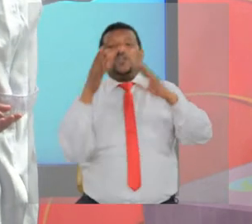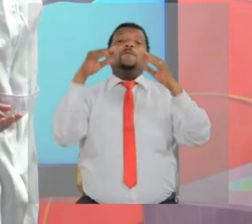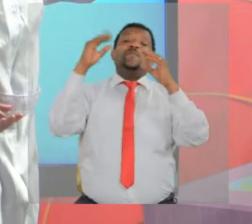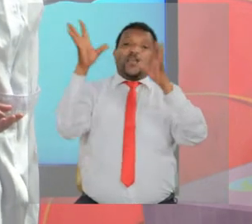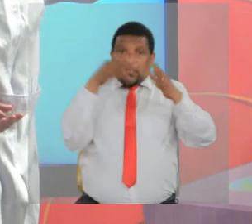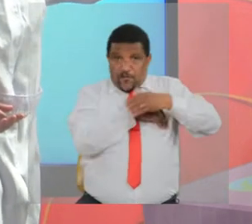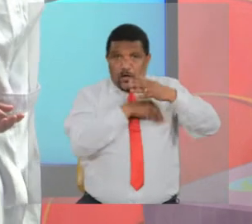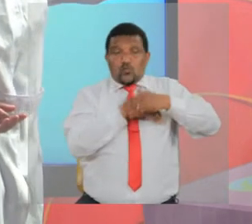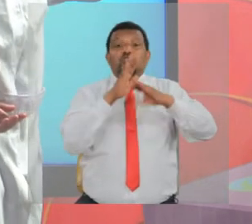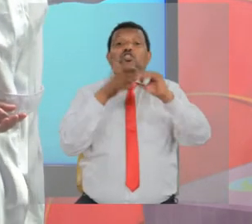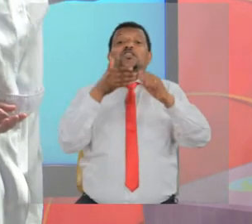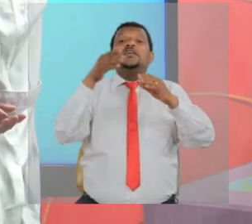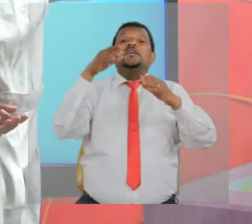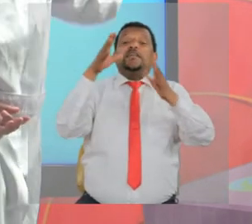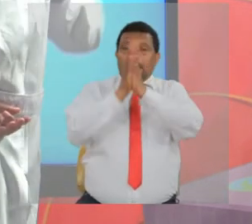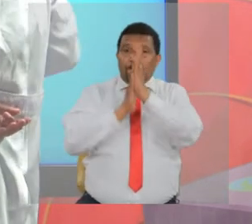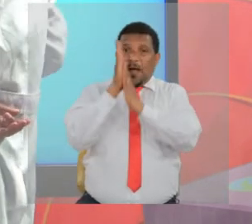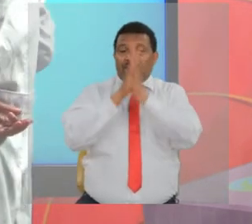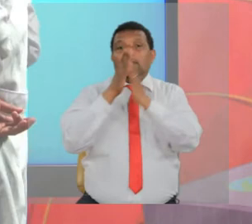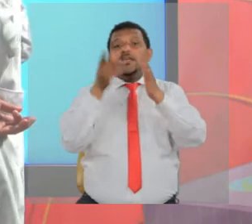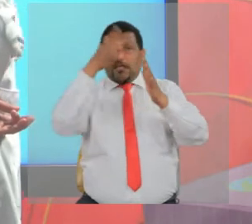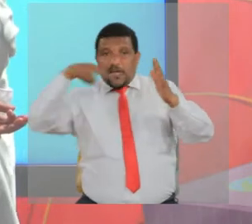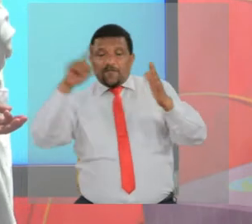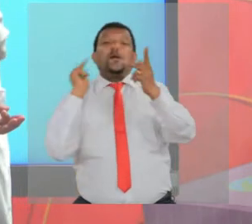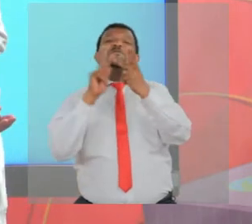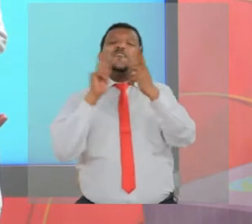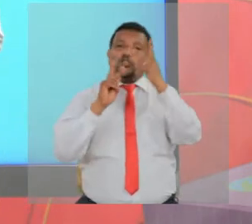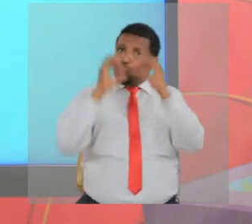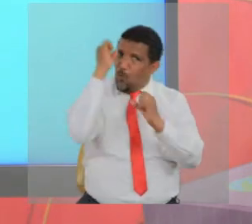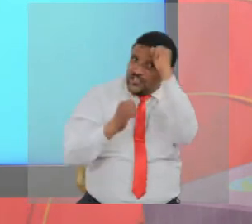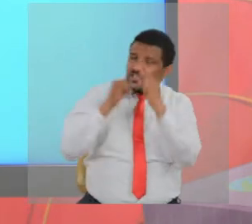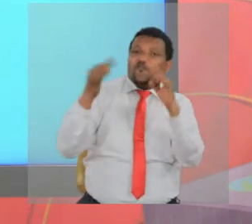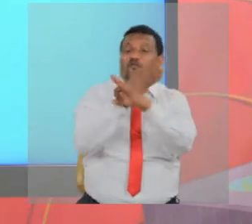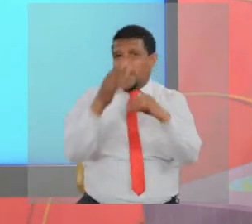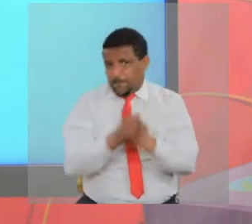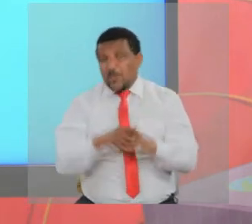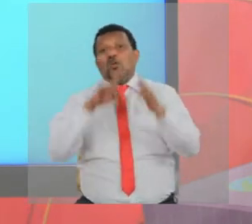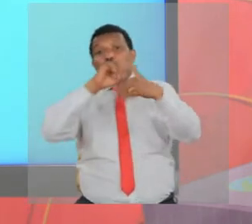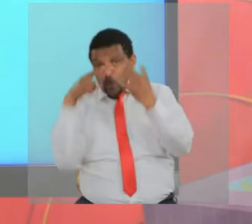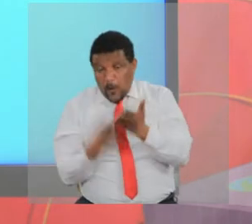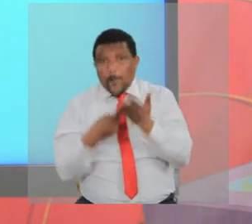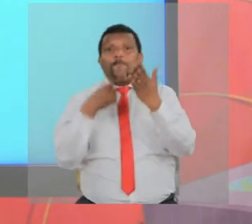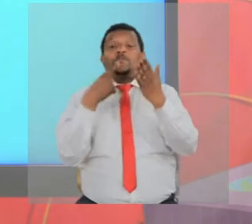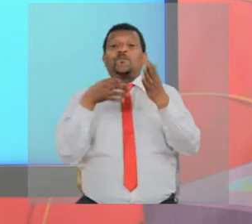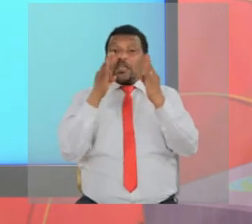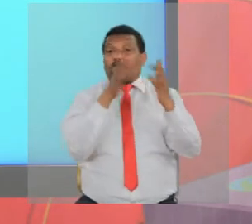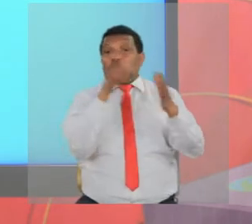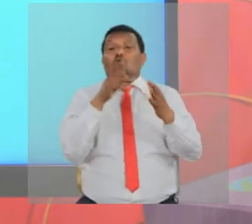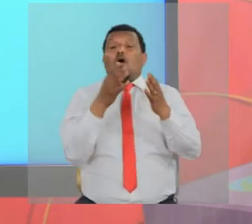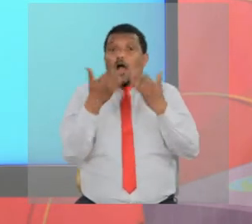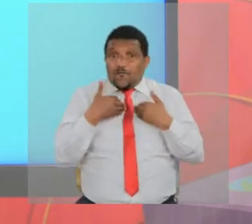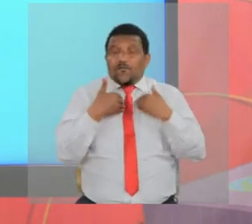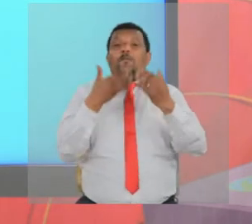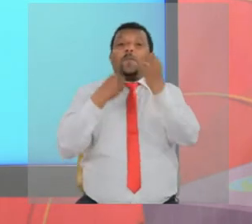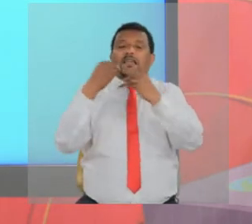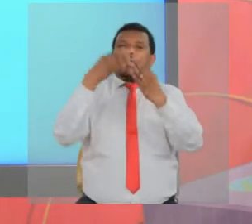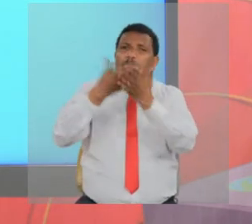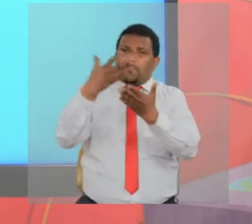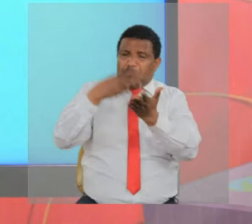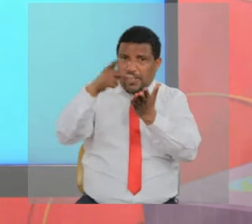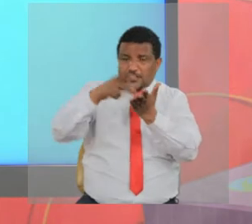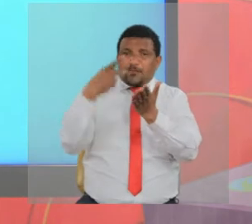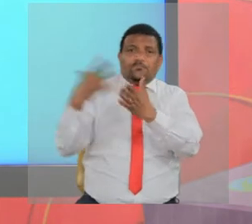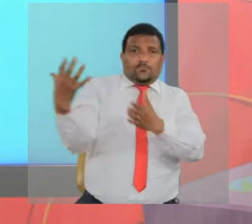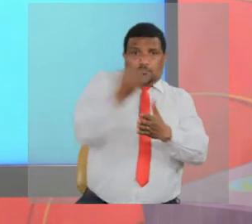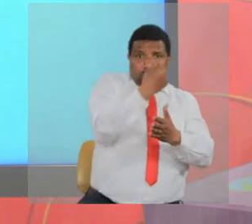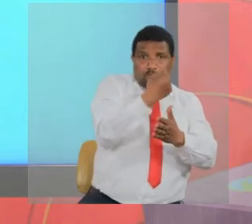the demand curve for a perfectly competitive firm. So, if you don't have the market price, you can take this market